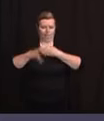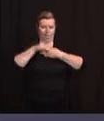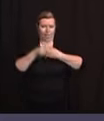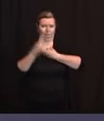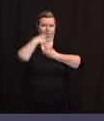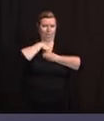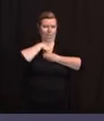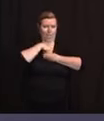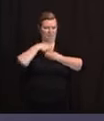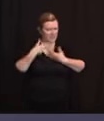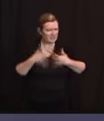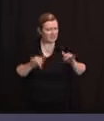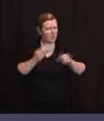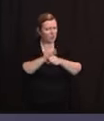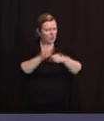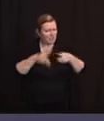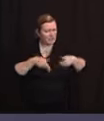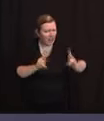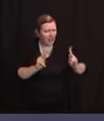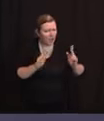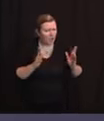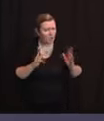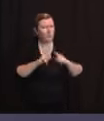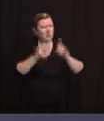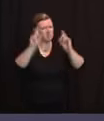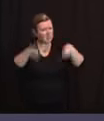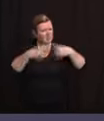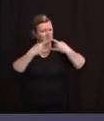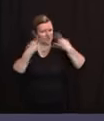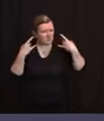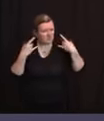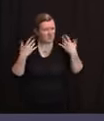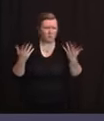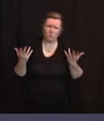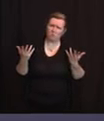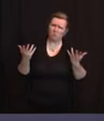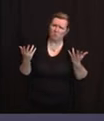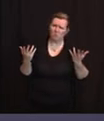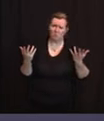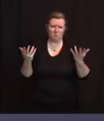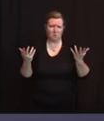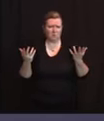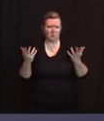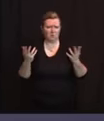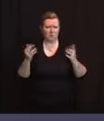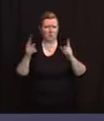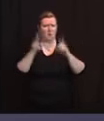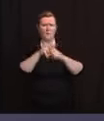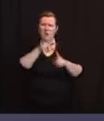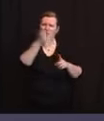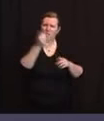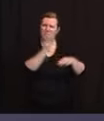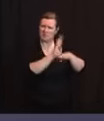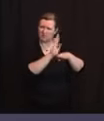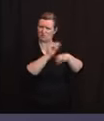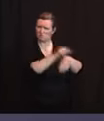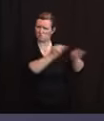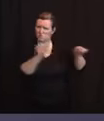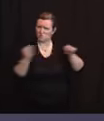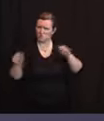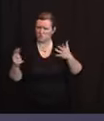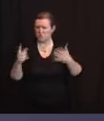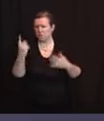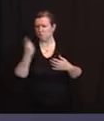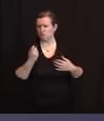distancing. Does that standard apply to other businesses in New Jersey? And finally, what is your level of concern about the 2 recent spikes of